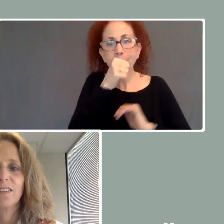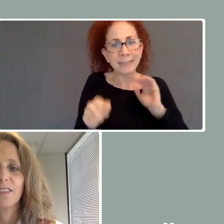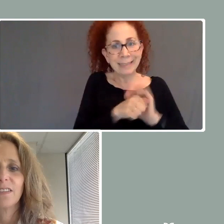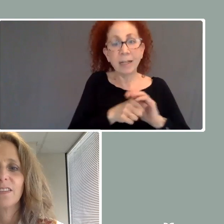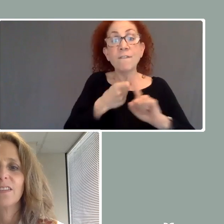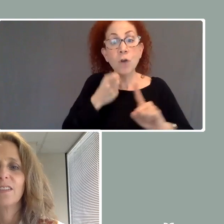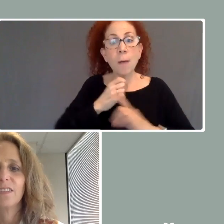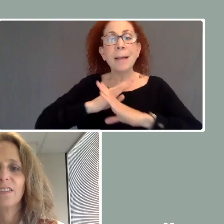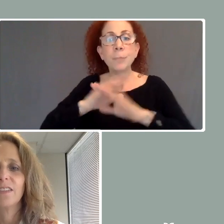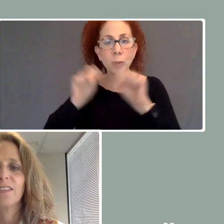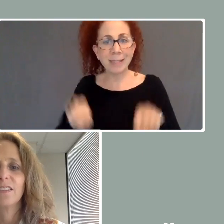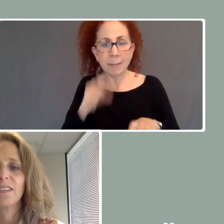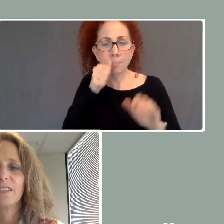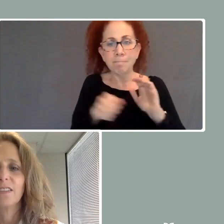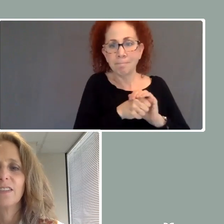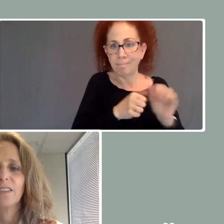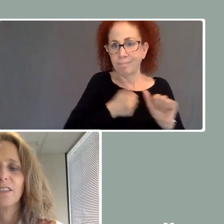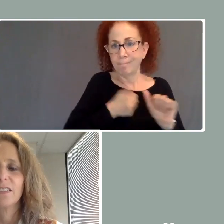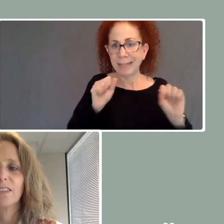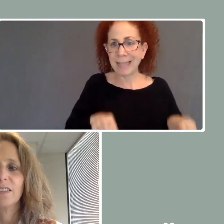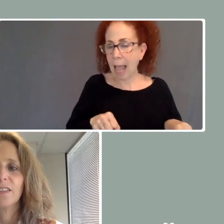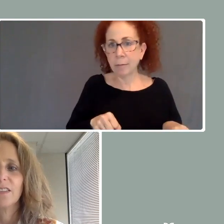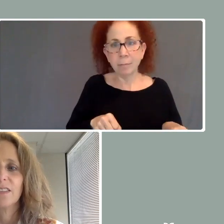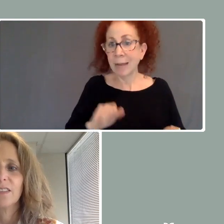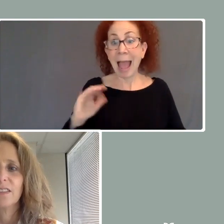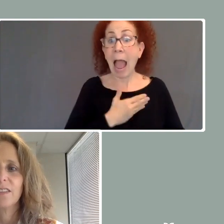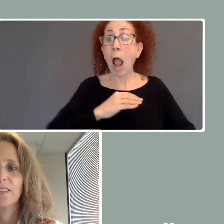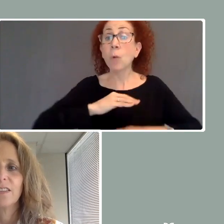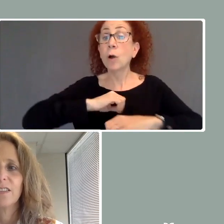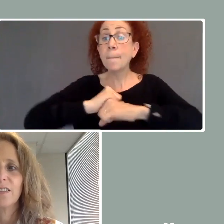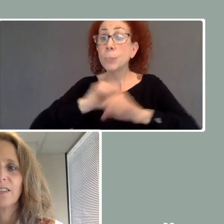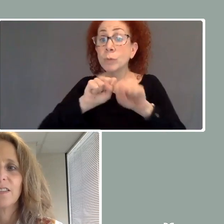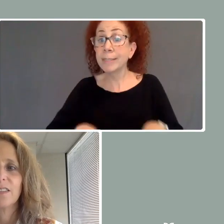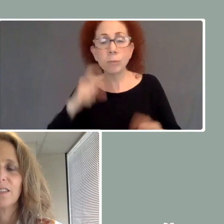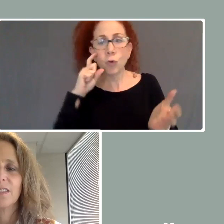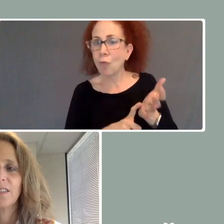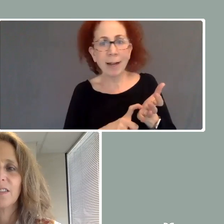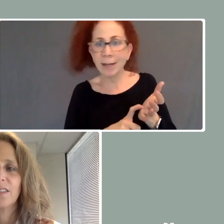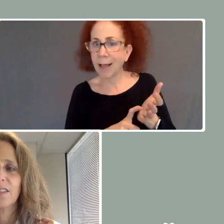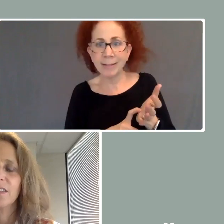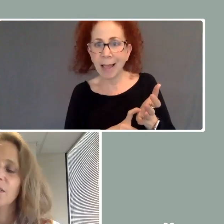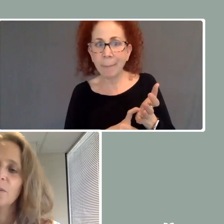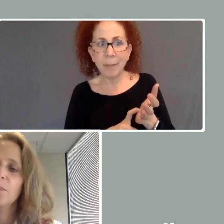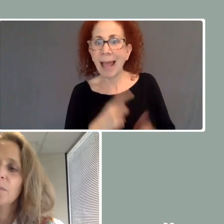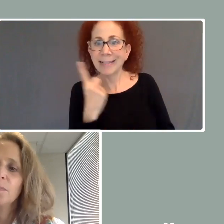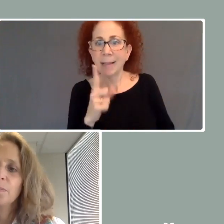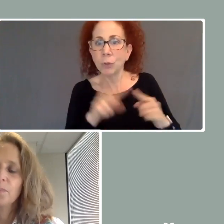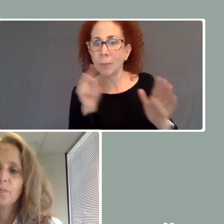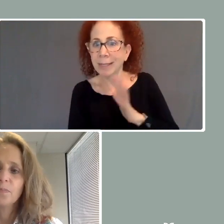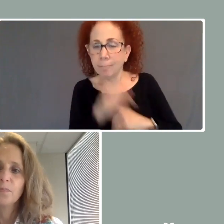system. And they are not recognized by our immune system as being something that needs to be